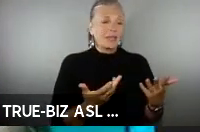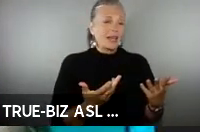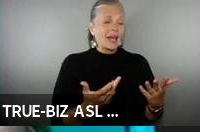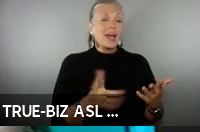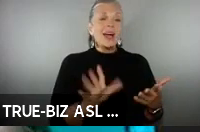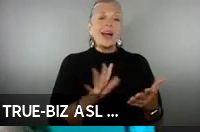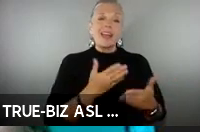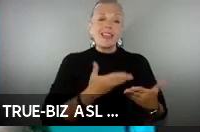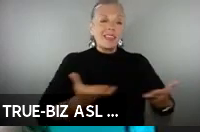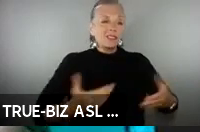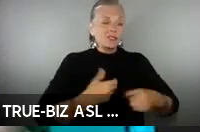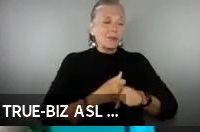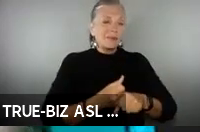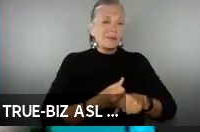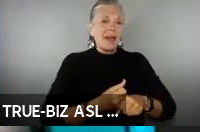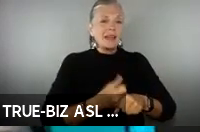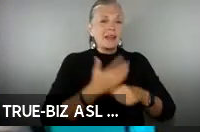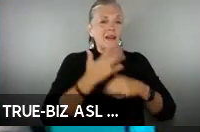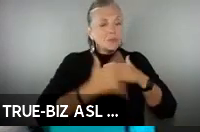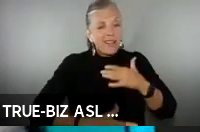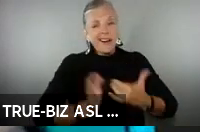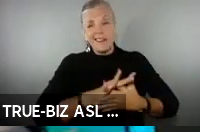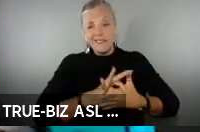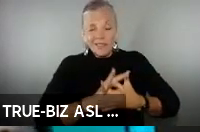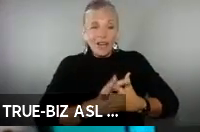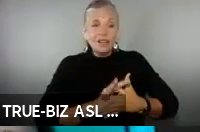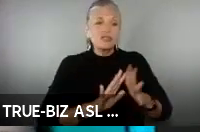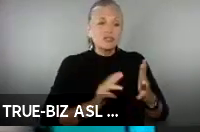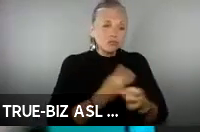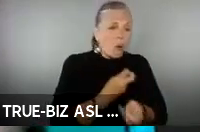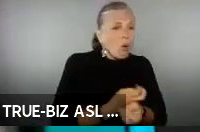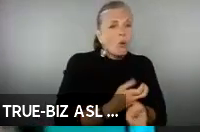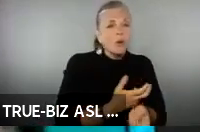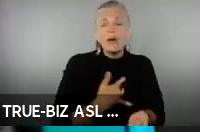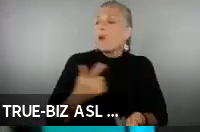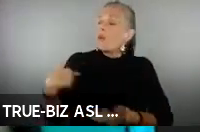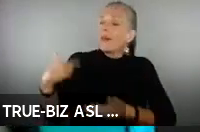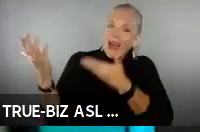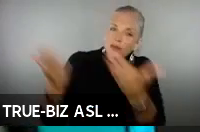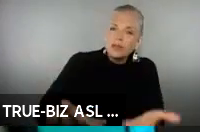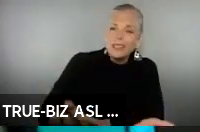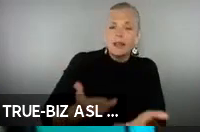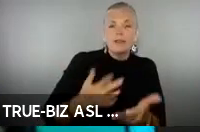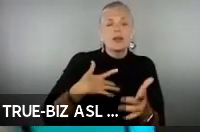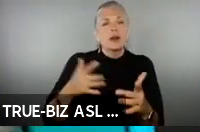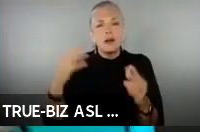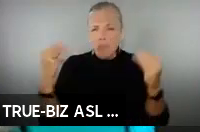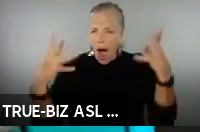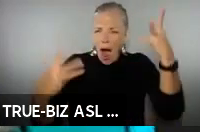phlegm. Well, I do have to deliver. Stop!